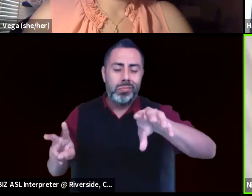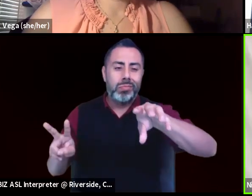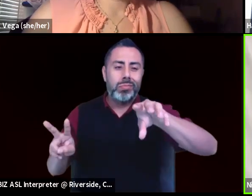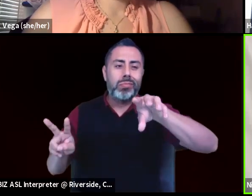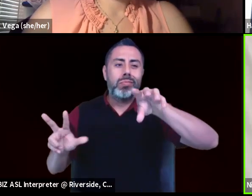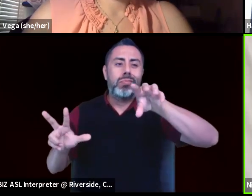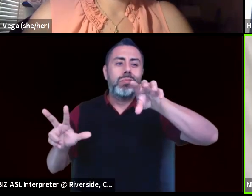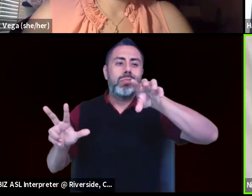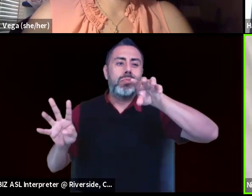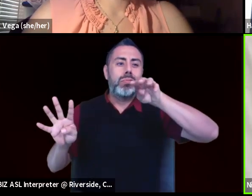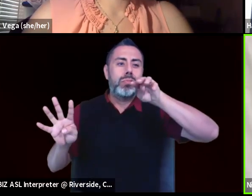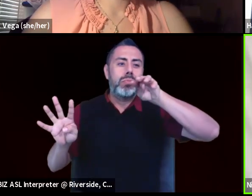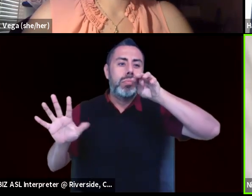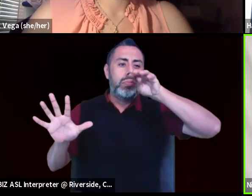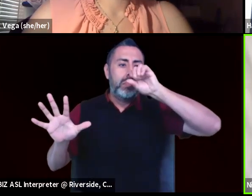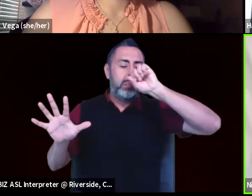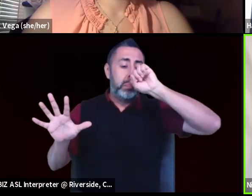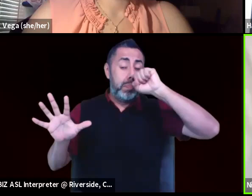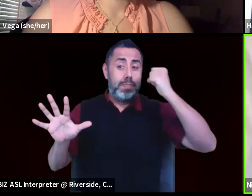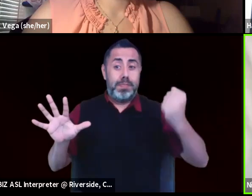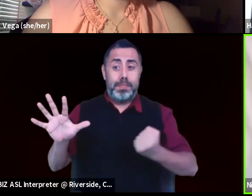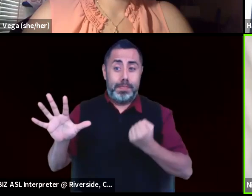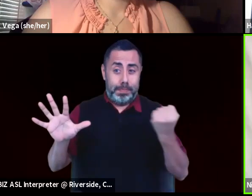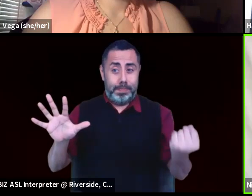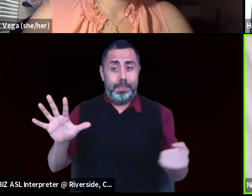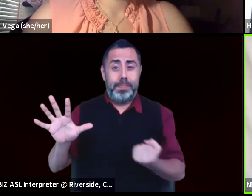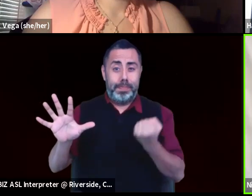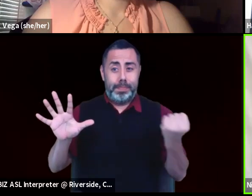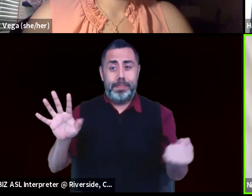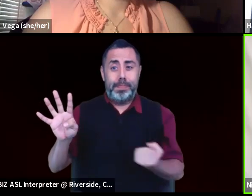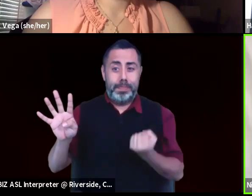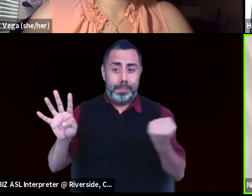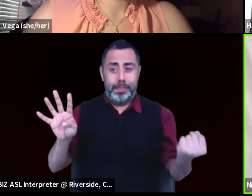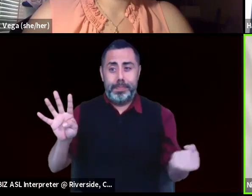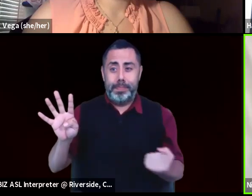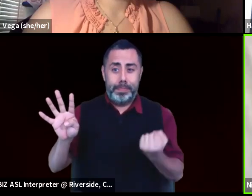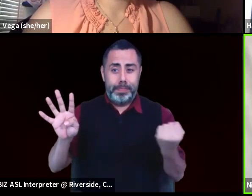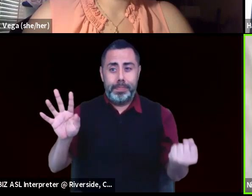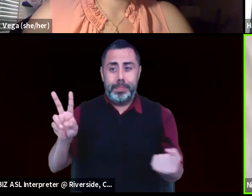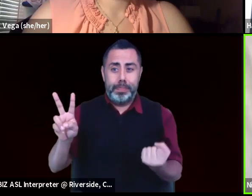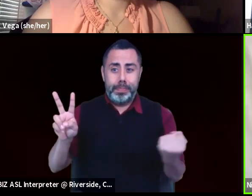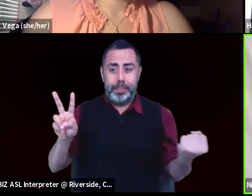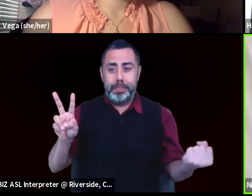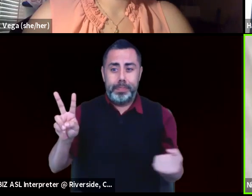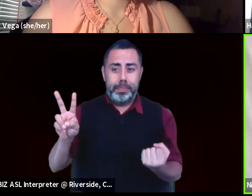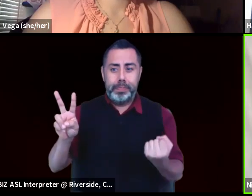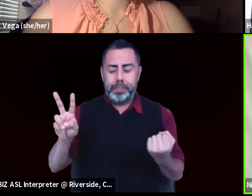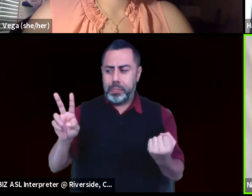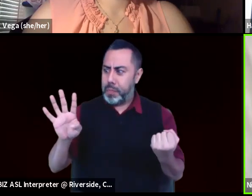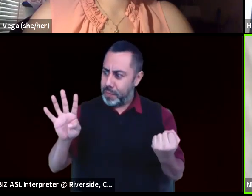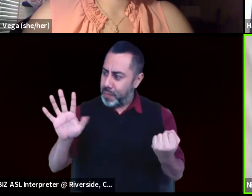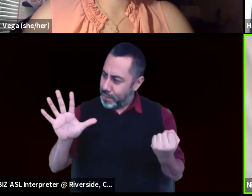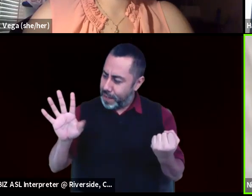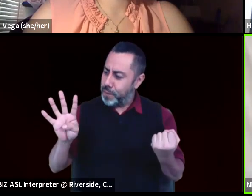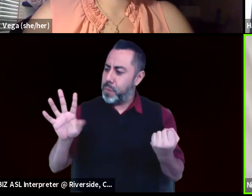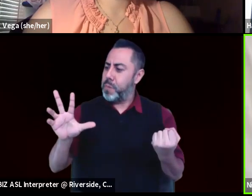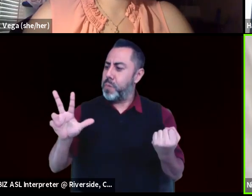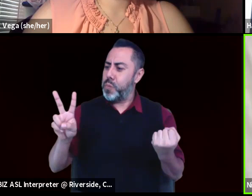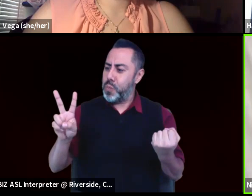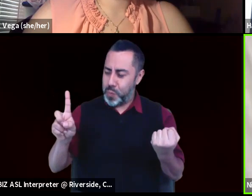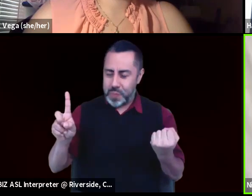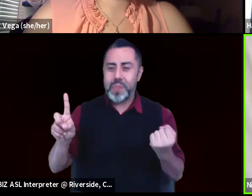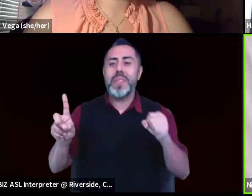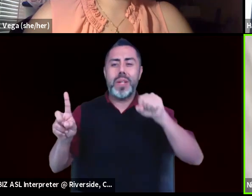1, 2, 3, 4, 5. Hold, 5, 4, 3, 2, One, exhale. One,